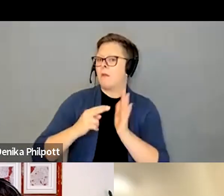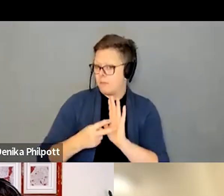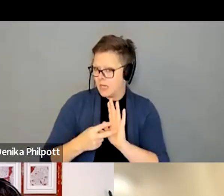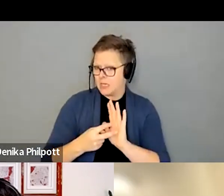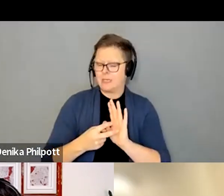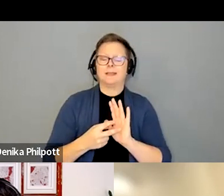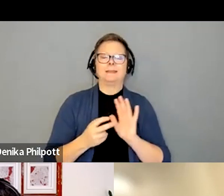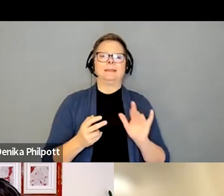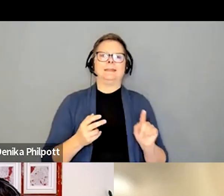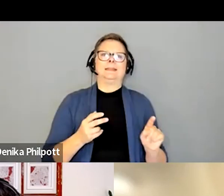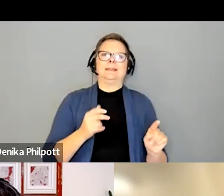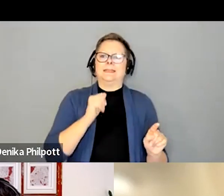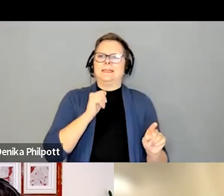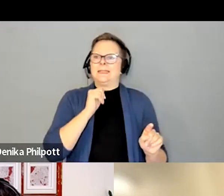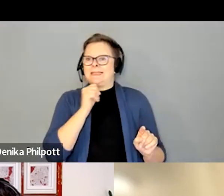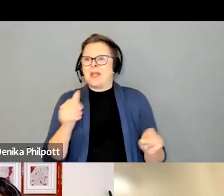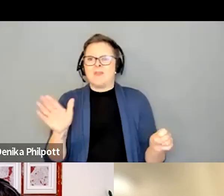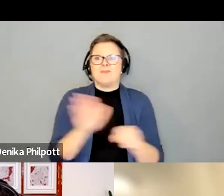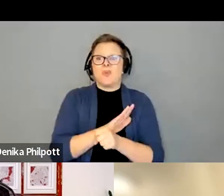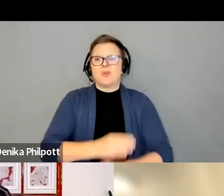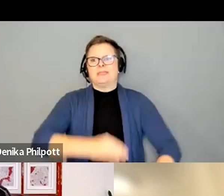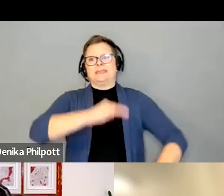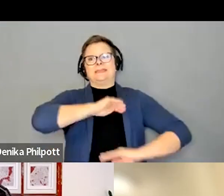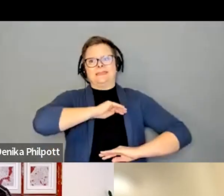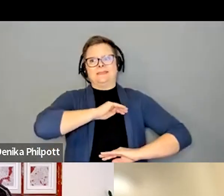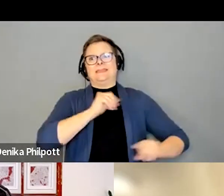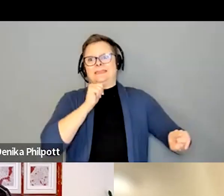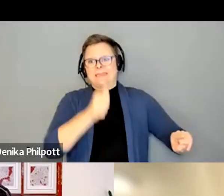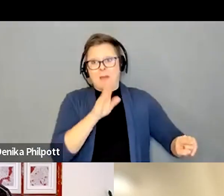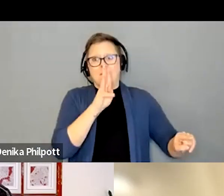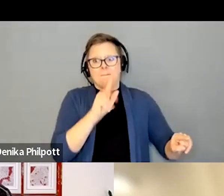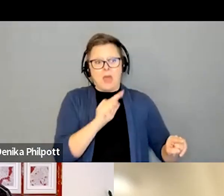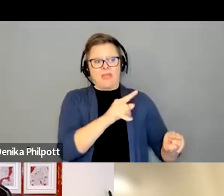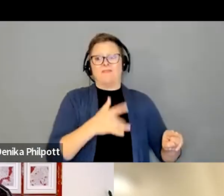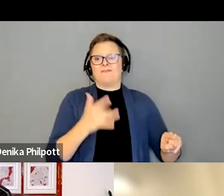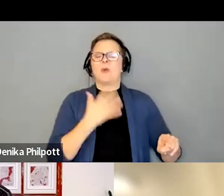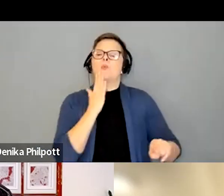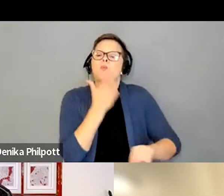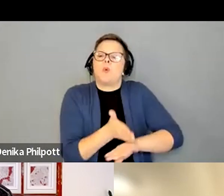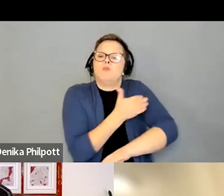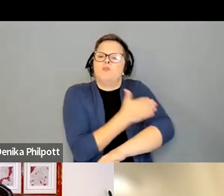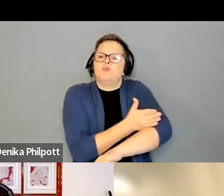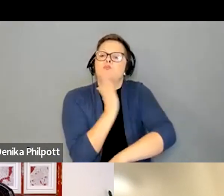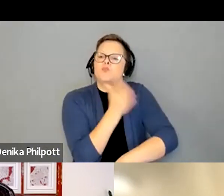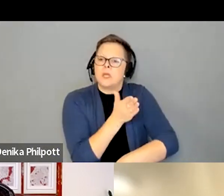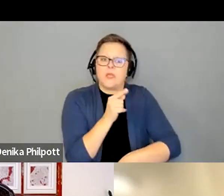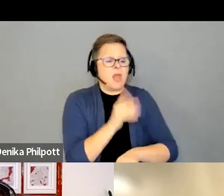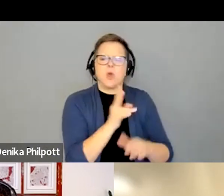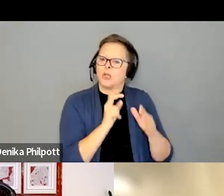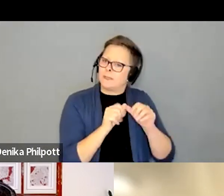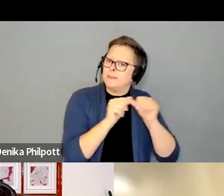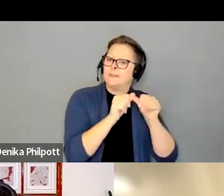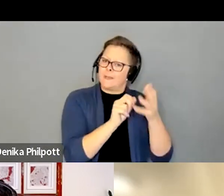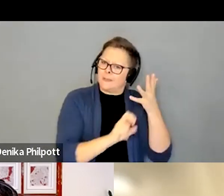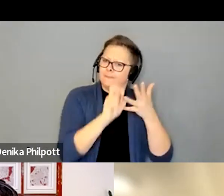not entirely satisfied with their work, but they do believe things will improve. They're going to continue climbing the ladder. And